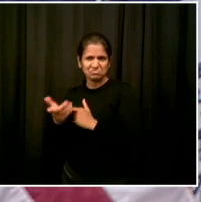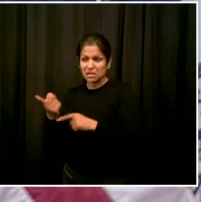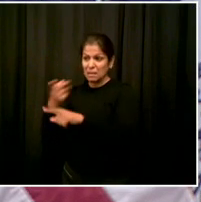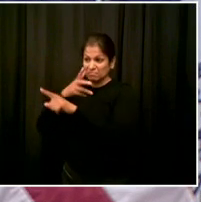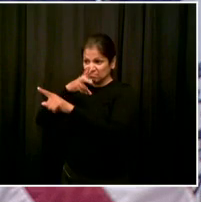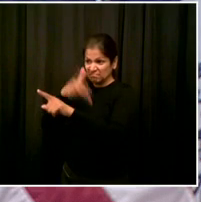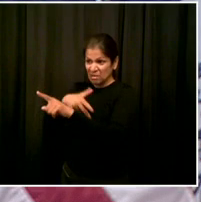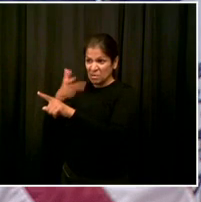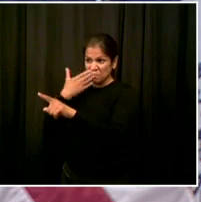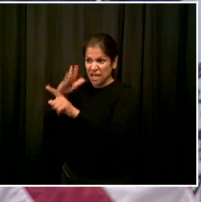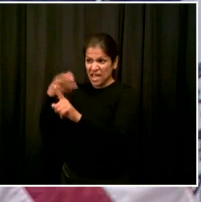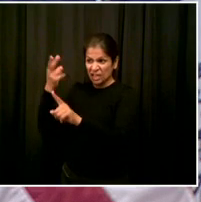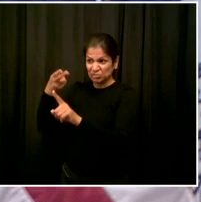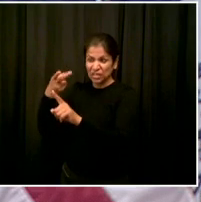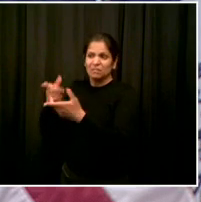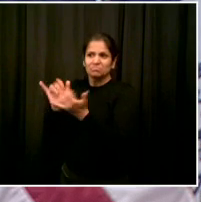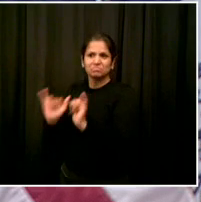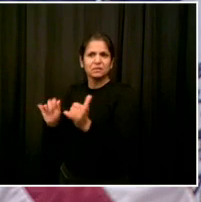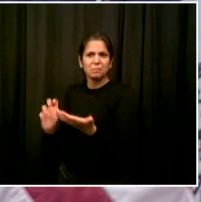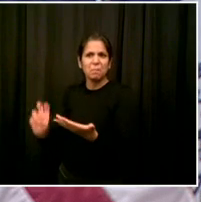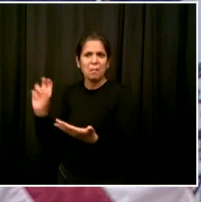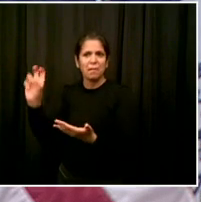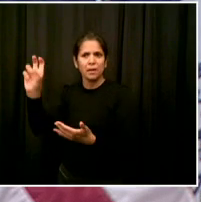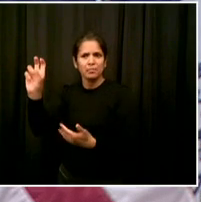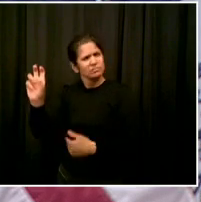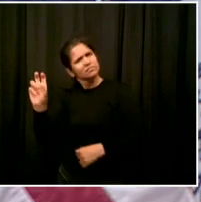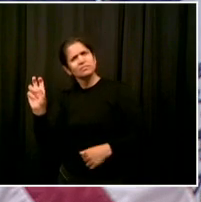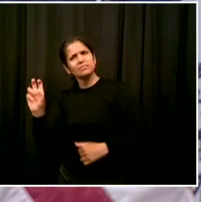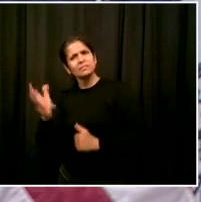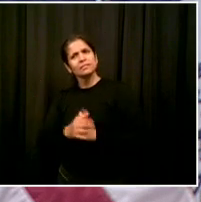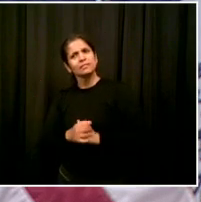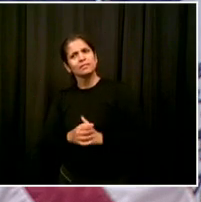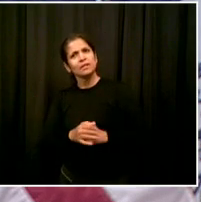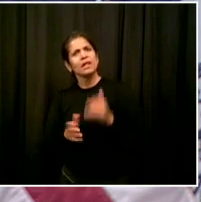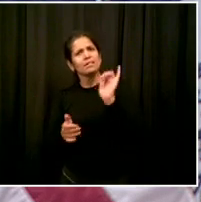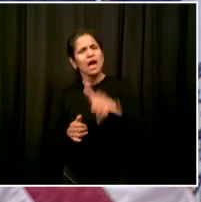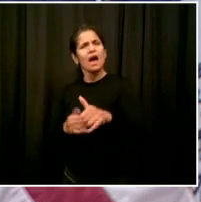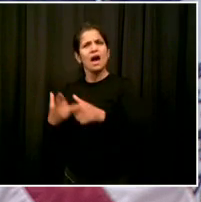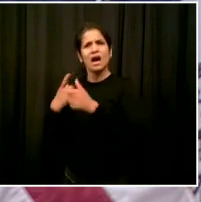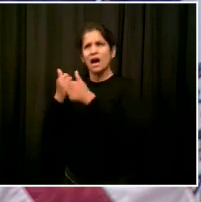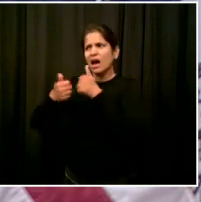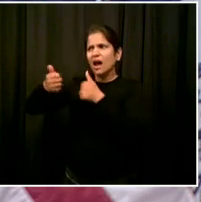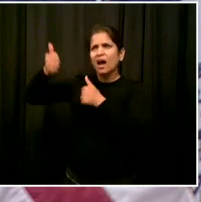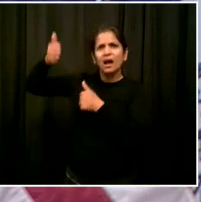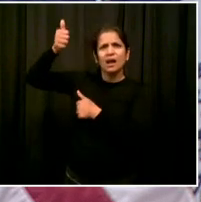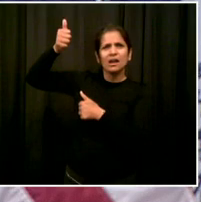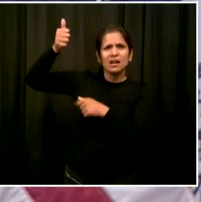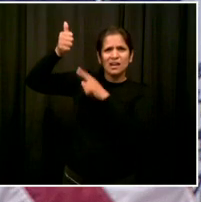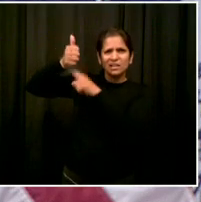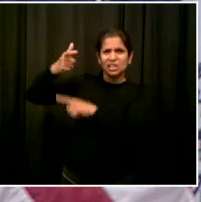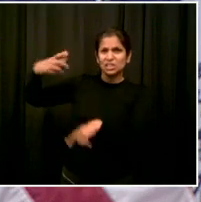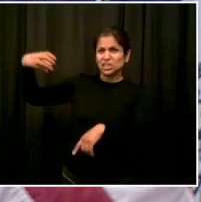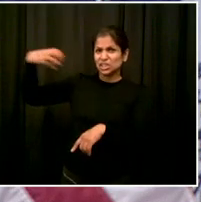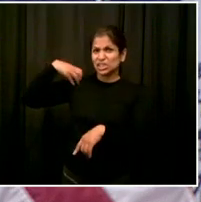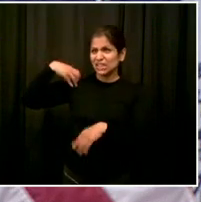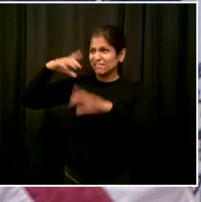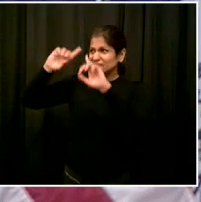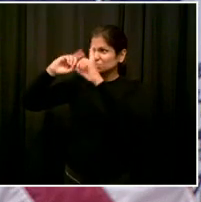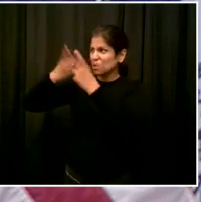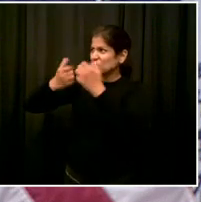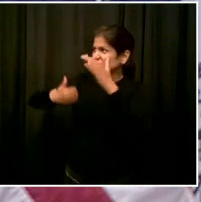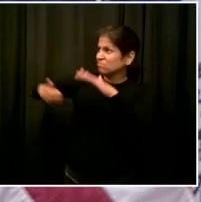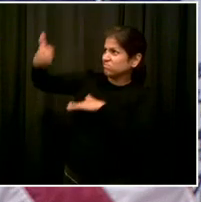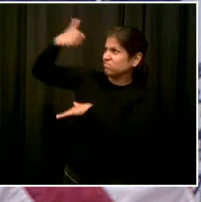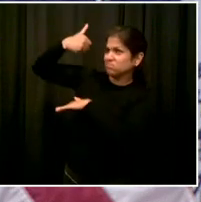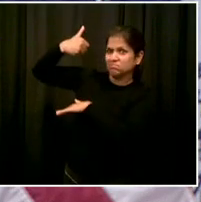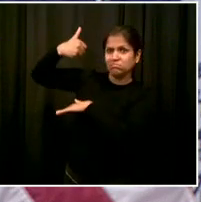damages, still got promoted and now is chief of department? Yeah, Duncan, I do appreciate the question. And